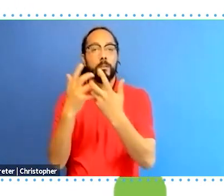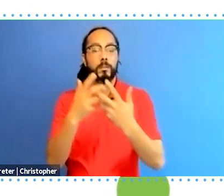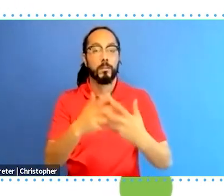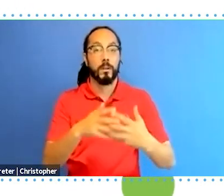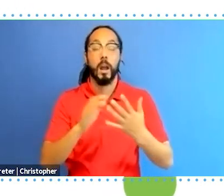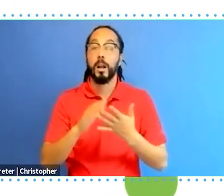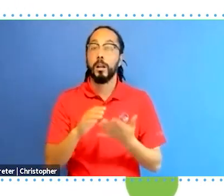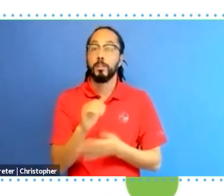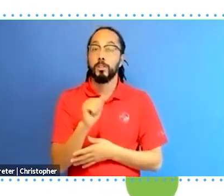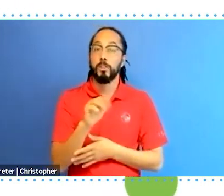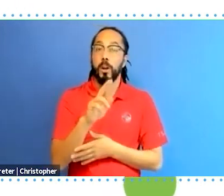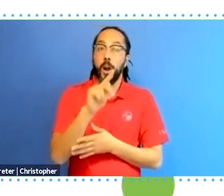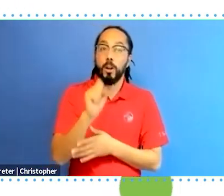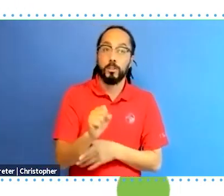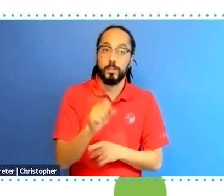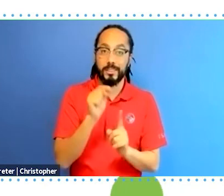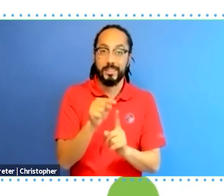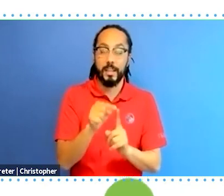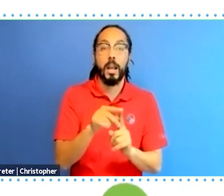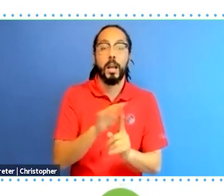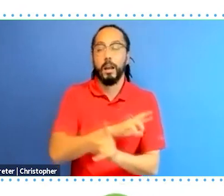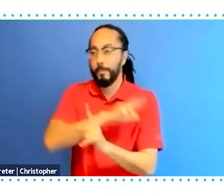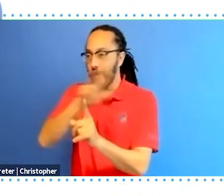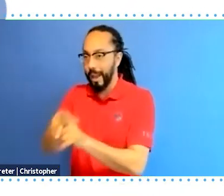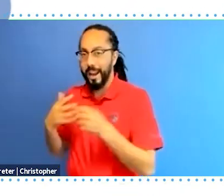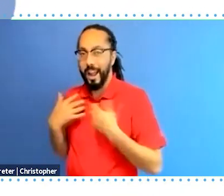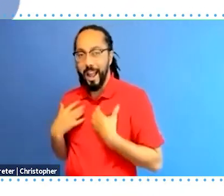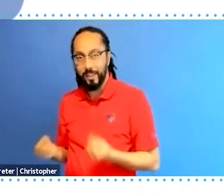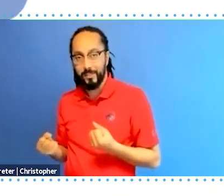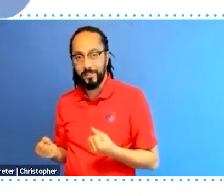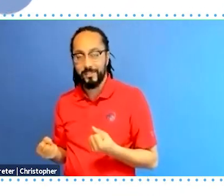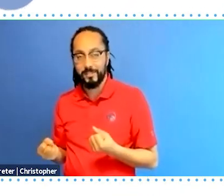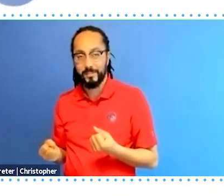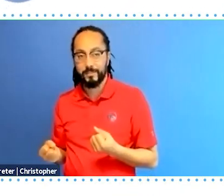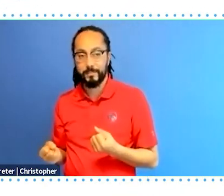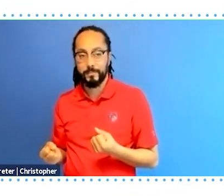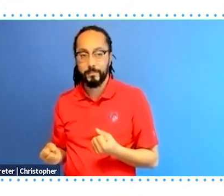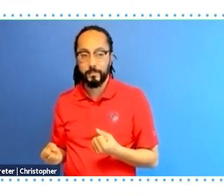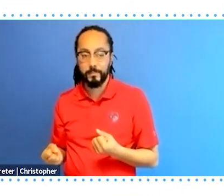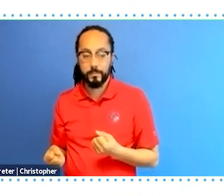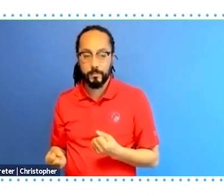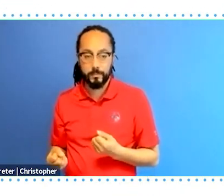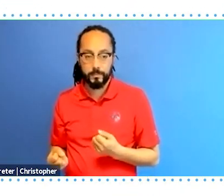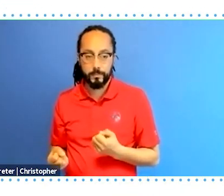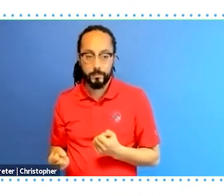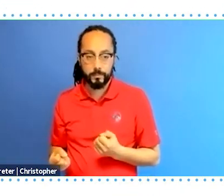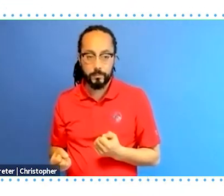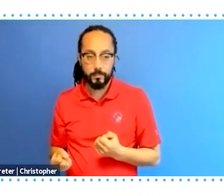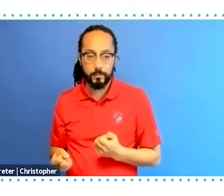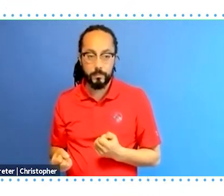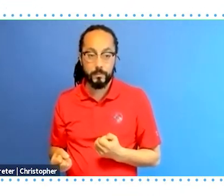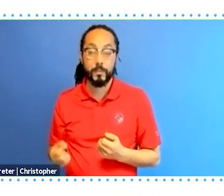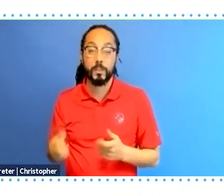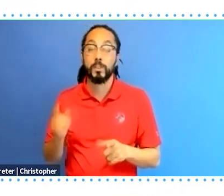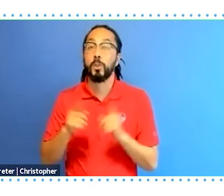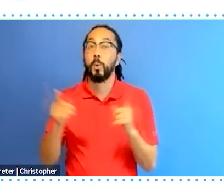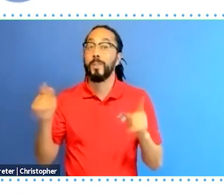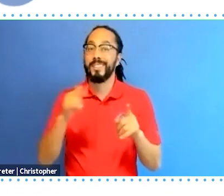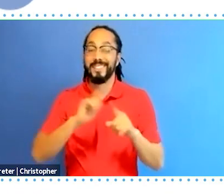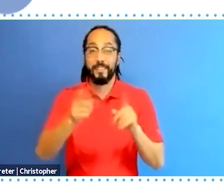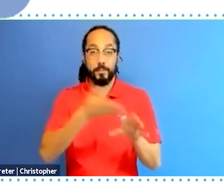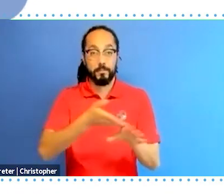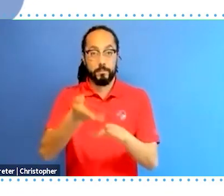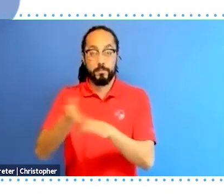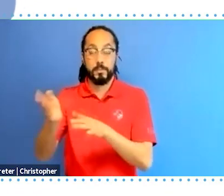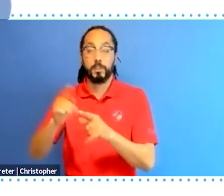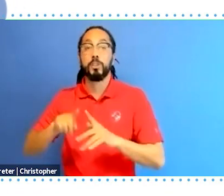arts as a mode of healthcare, right? And calls for that. And so I think that as these sectors start to be a little